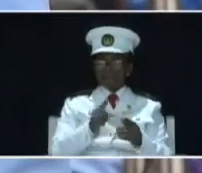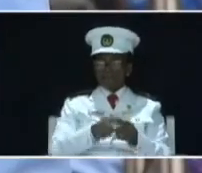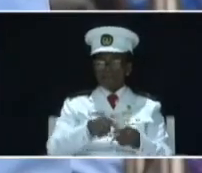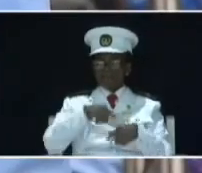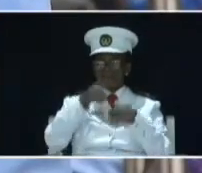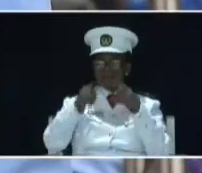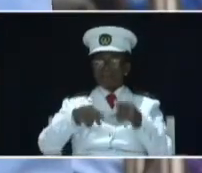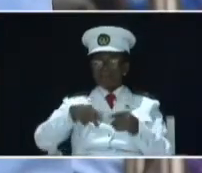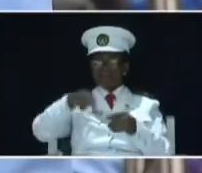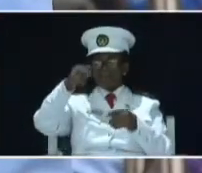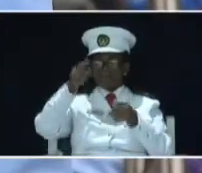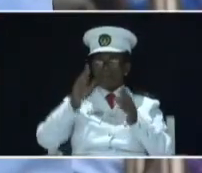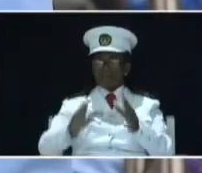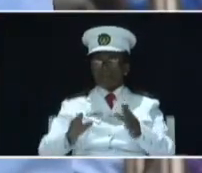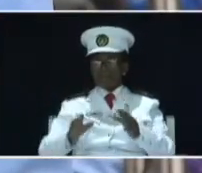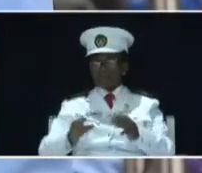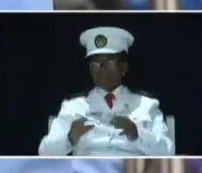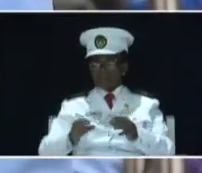accountant,